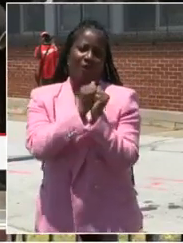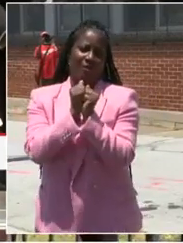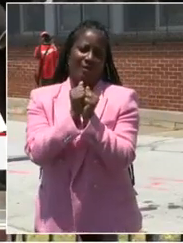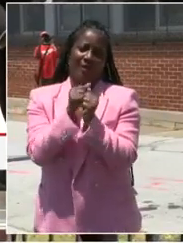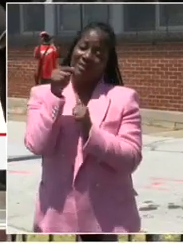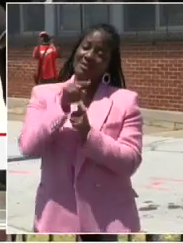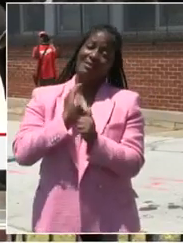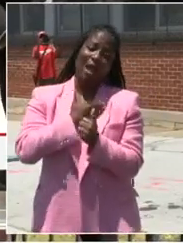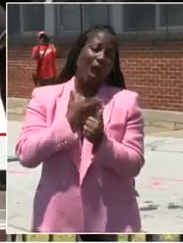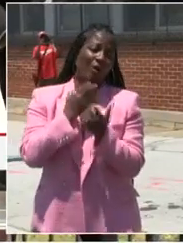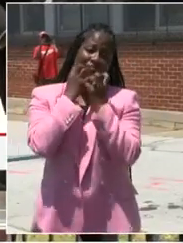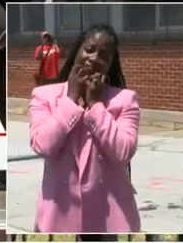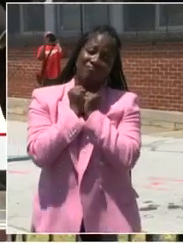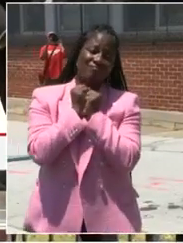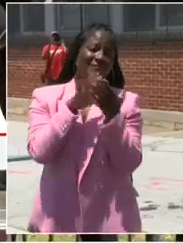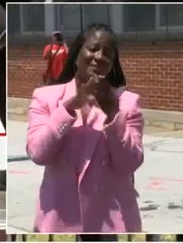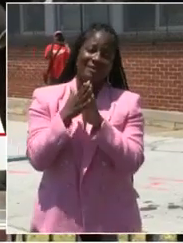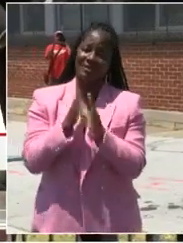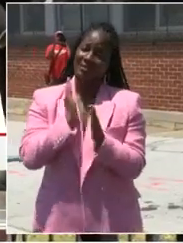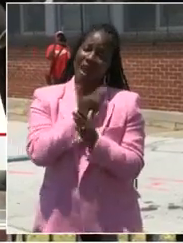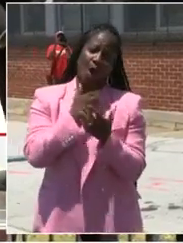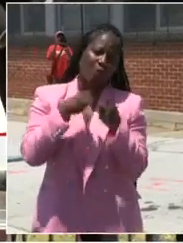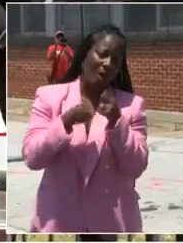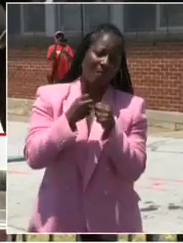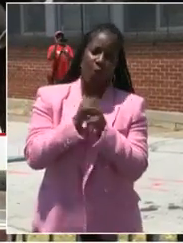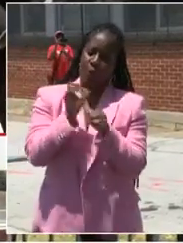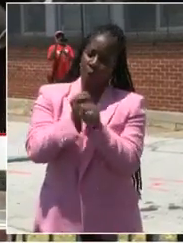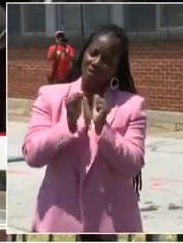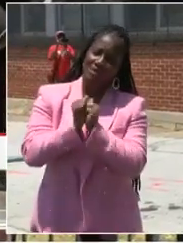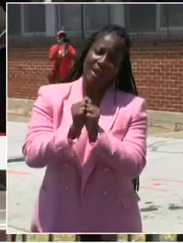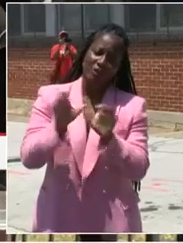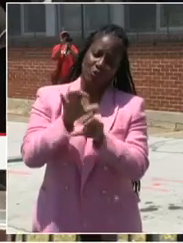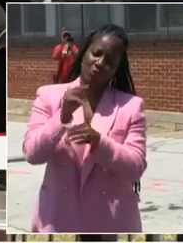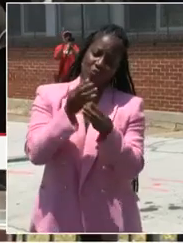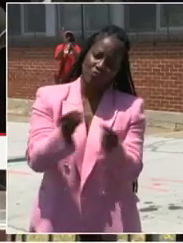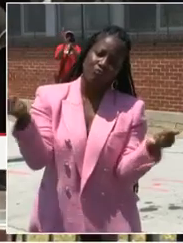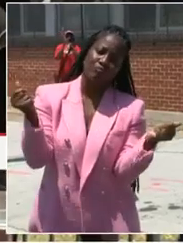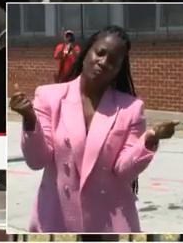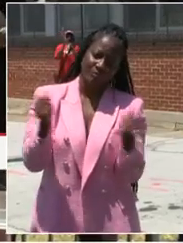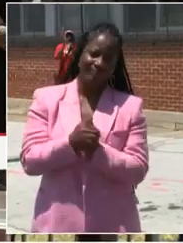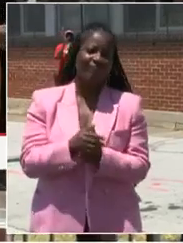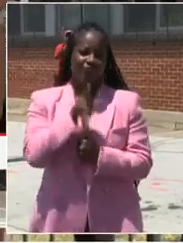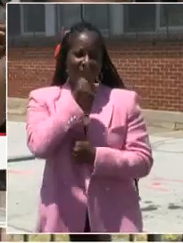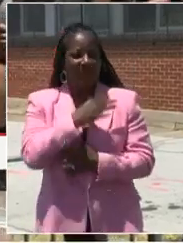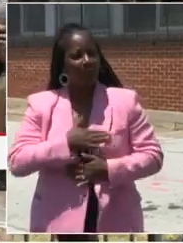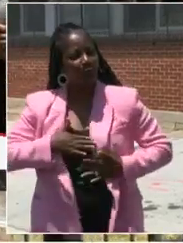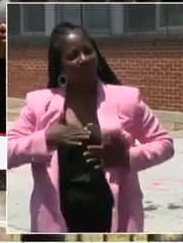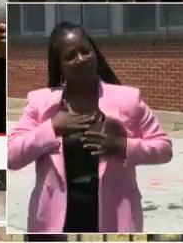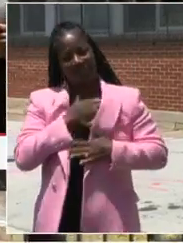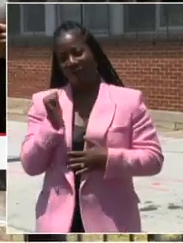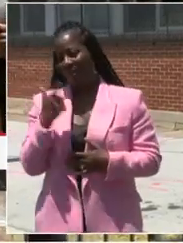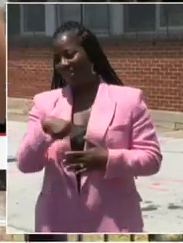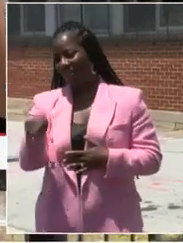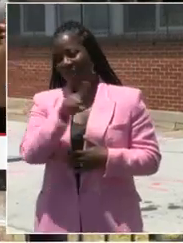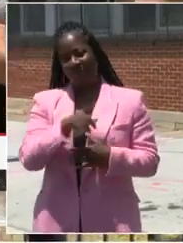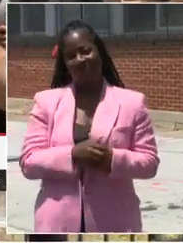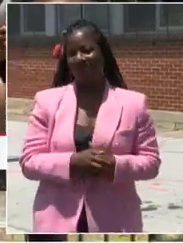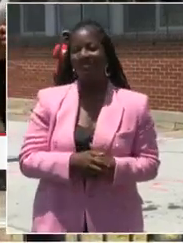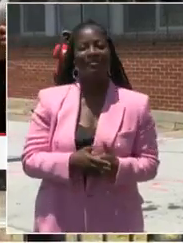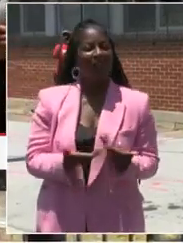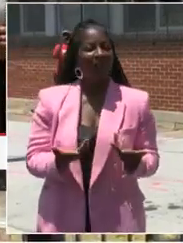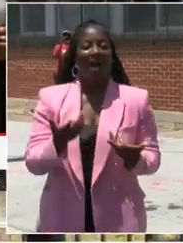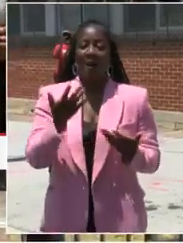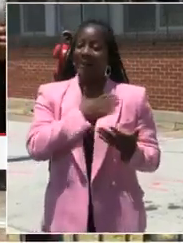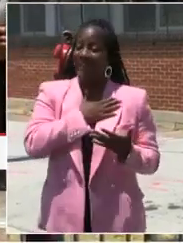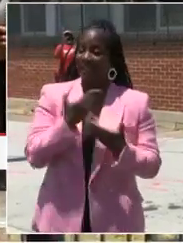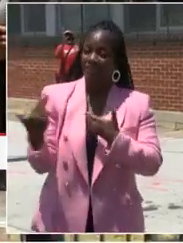is our city, this is our problem, and we're going to work together and do this. So I really appreciate you all. Once again, I'm going to throw this out. Join the No